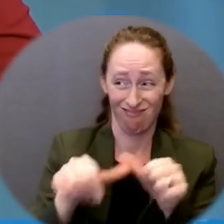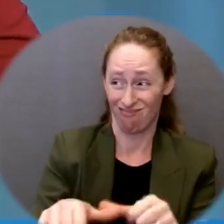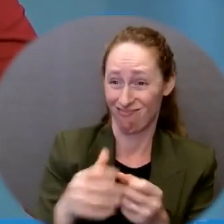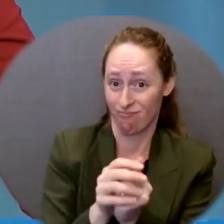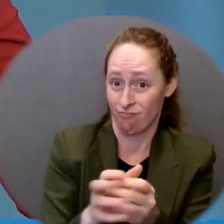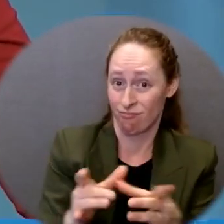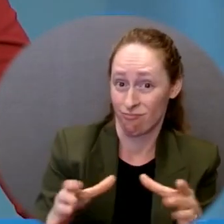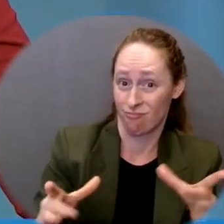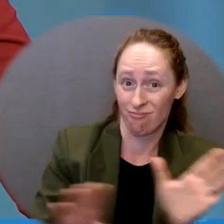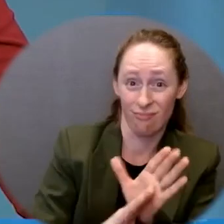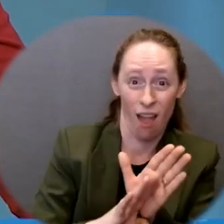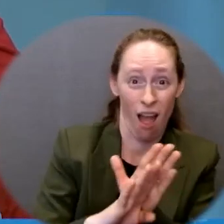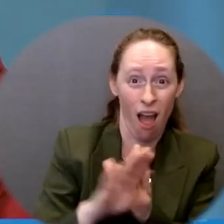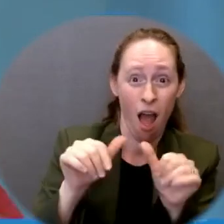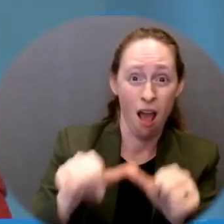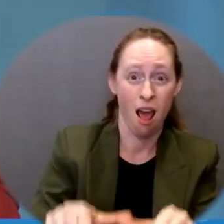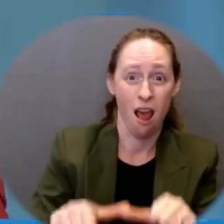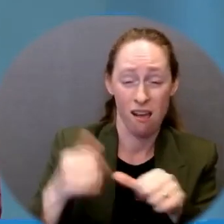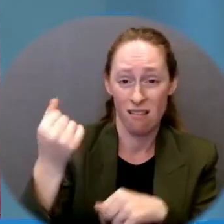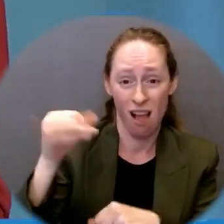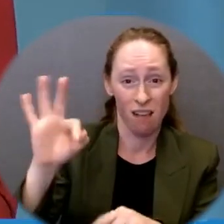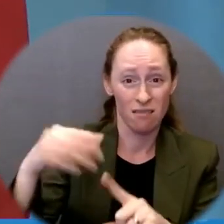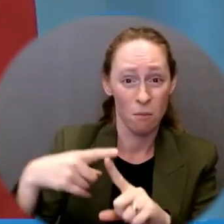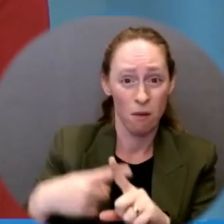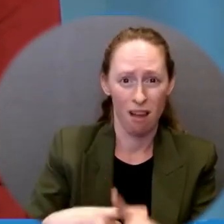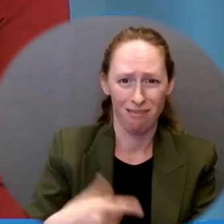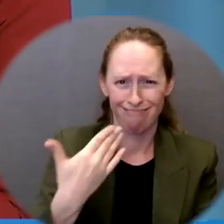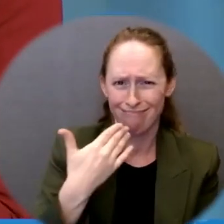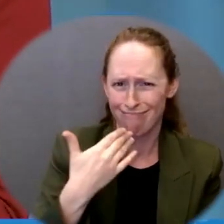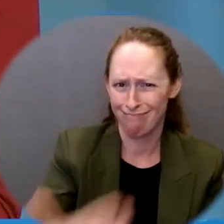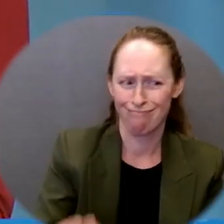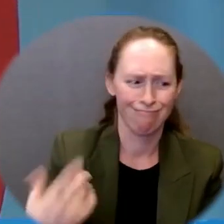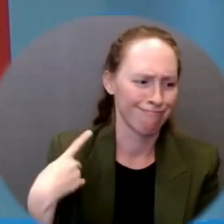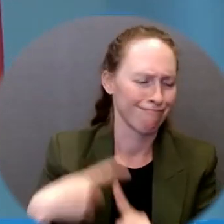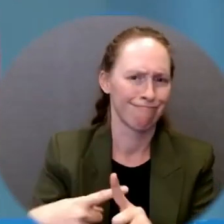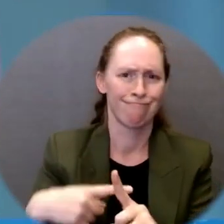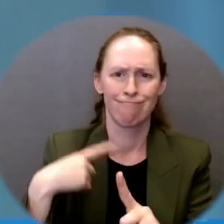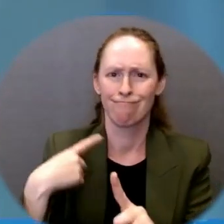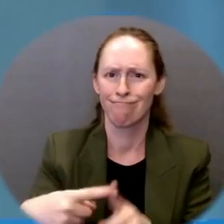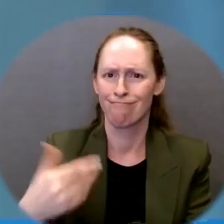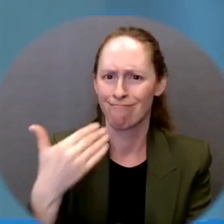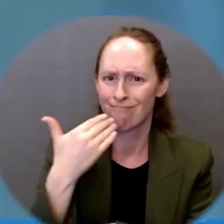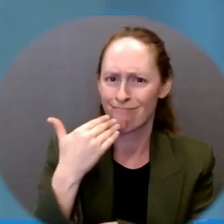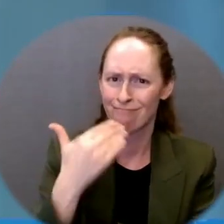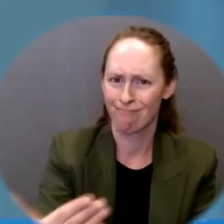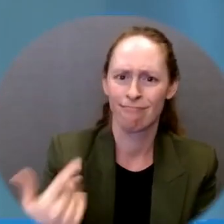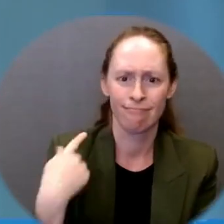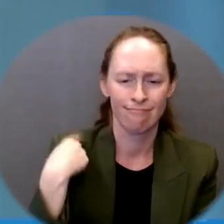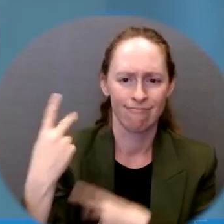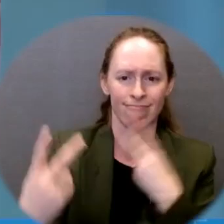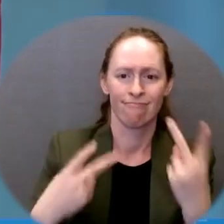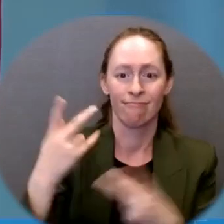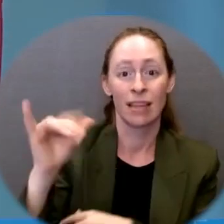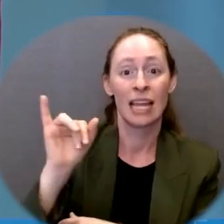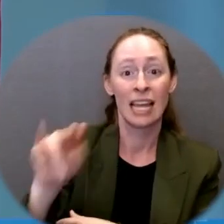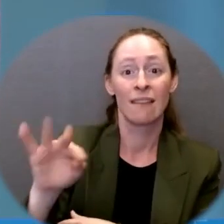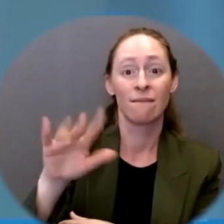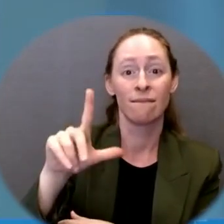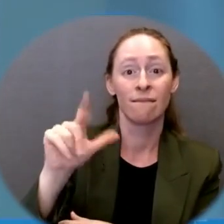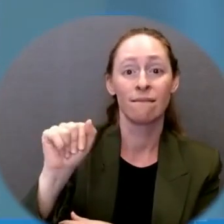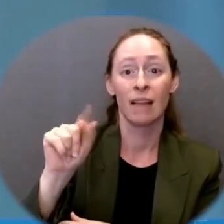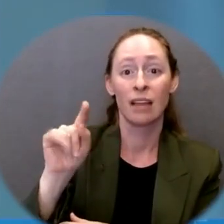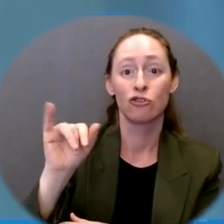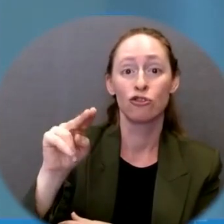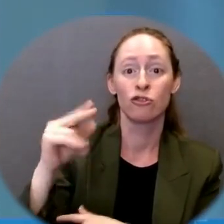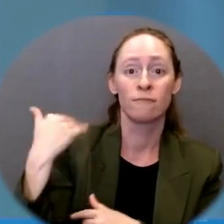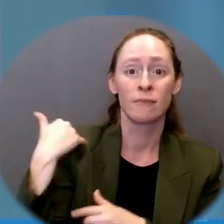past year and a half. So given the encouraging initial signs that we have seen on inflation and the continued strength